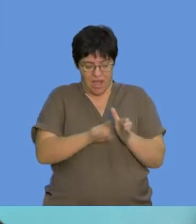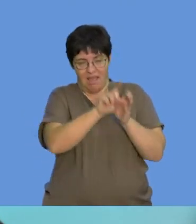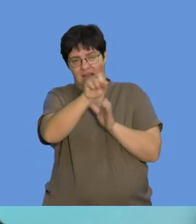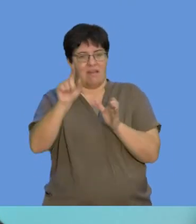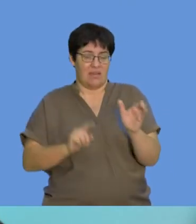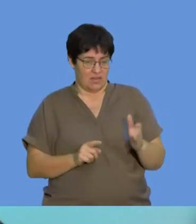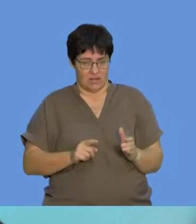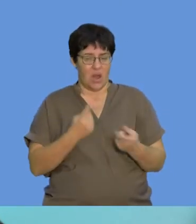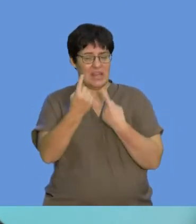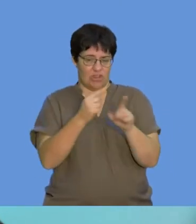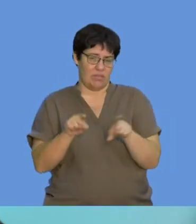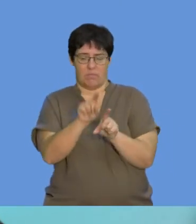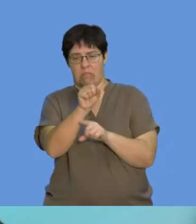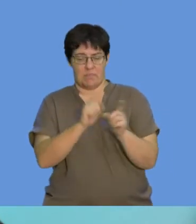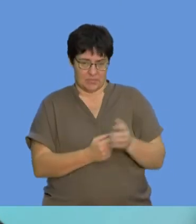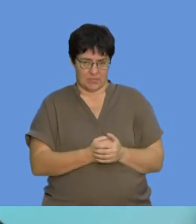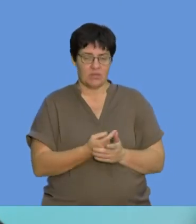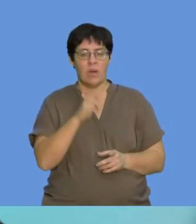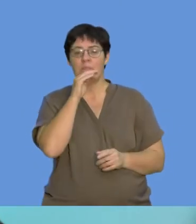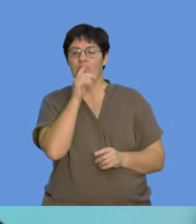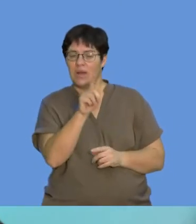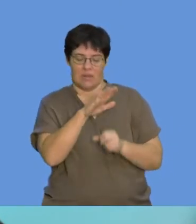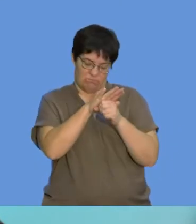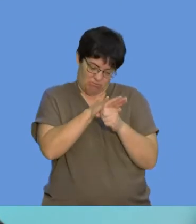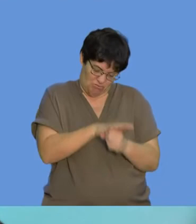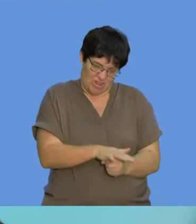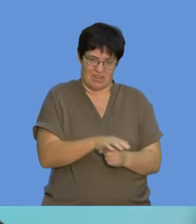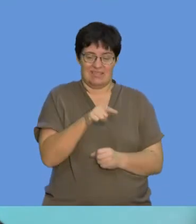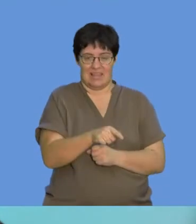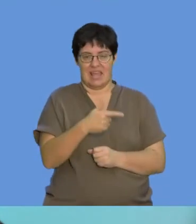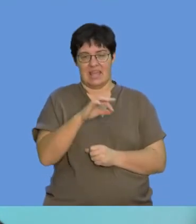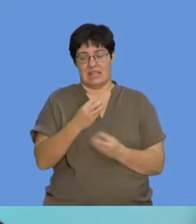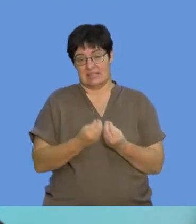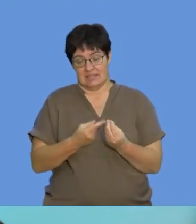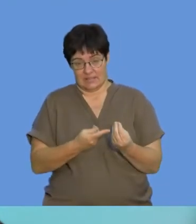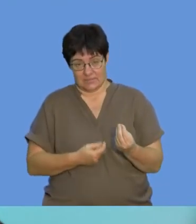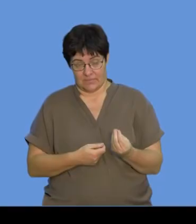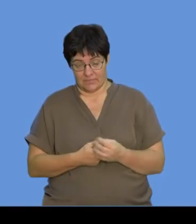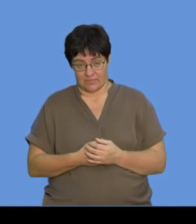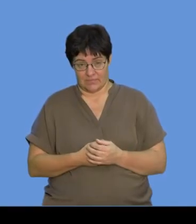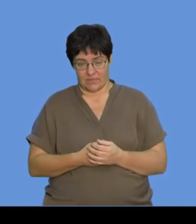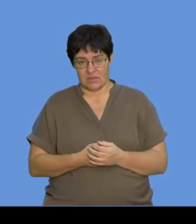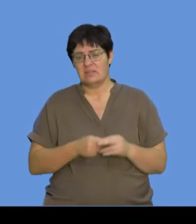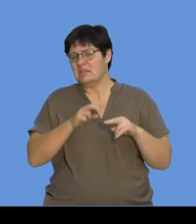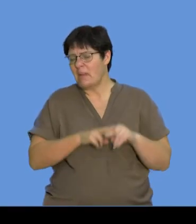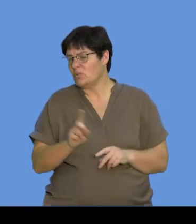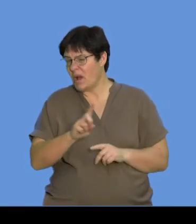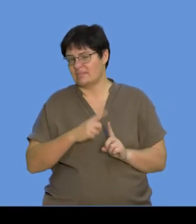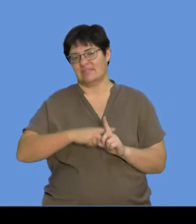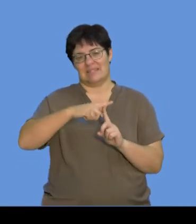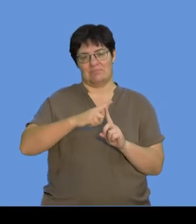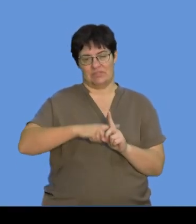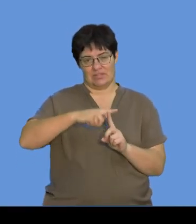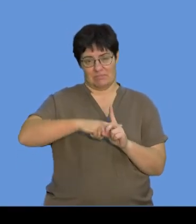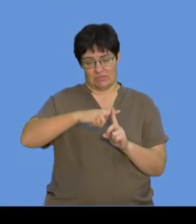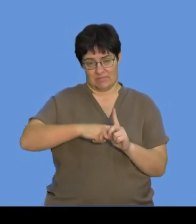we would know as the pressure of a gaseous substance. So that would depend on the temperature, okay? Right. But where are we going